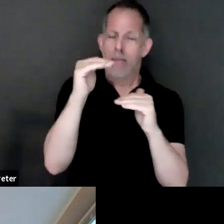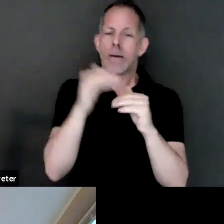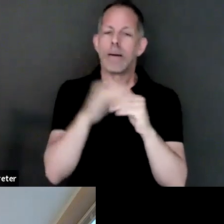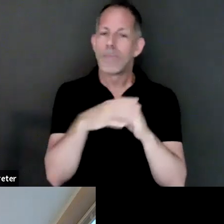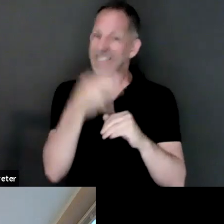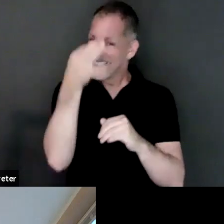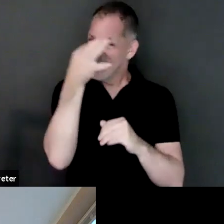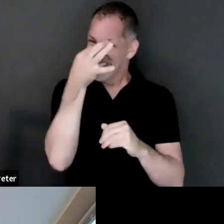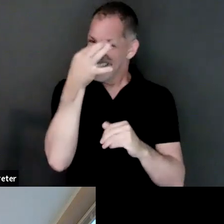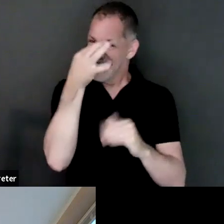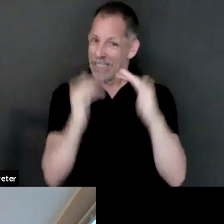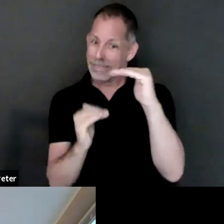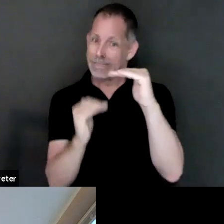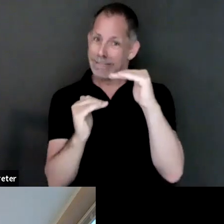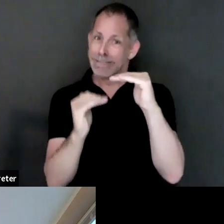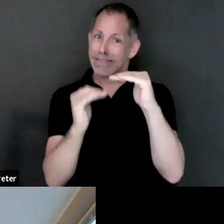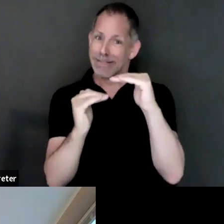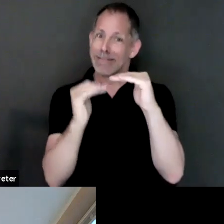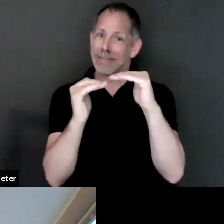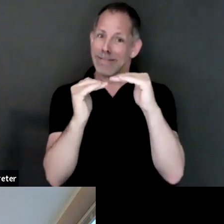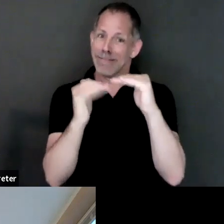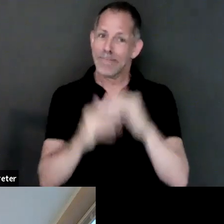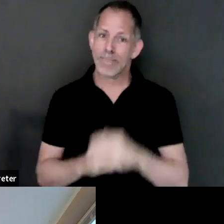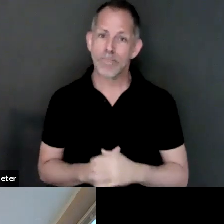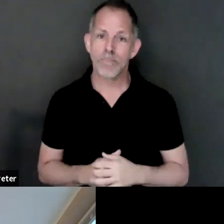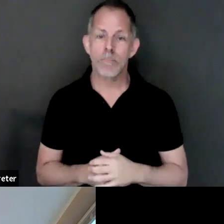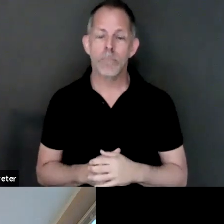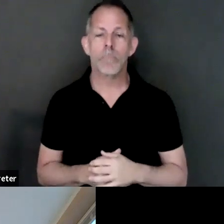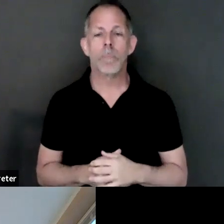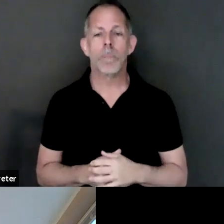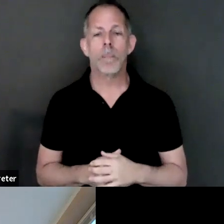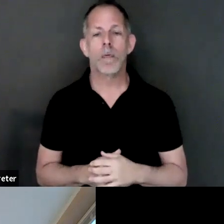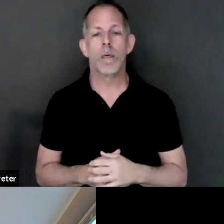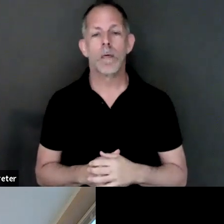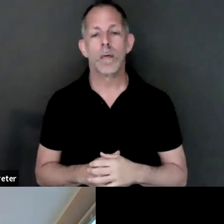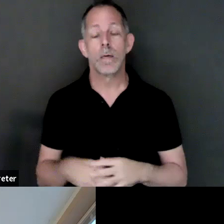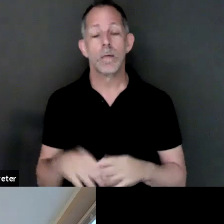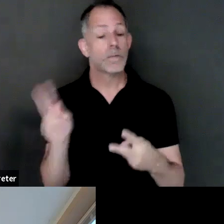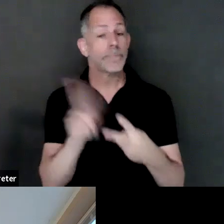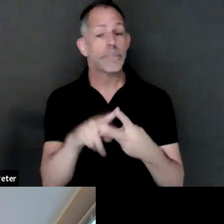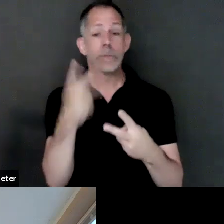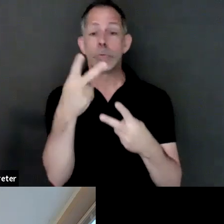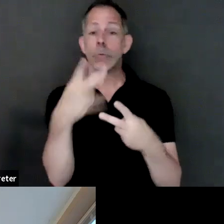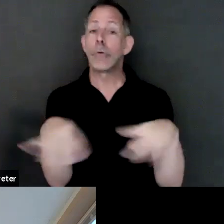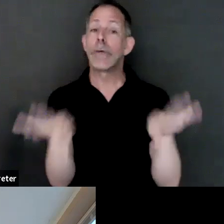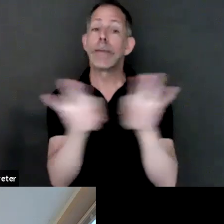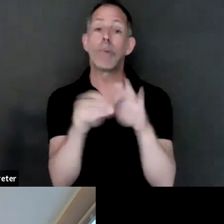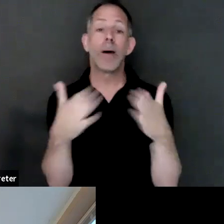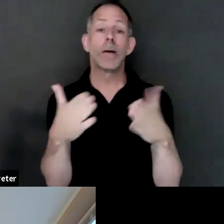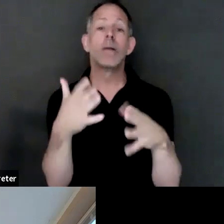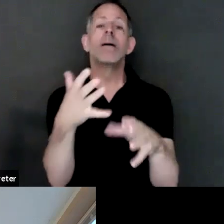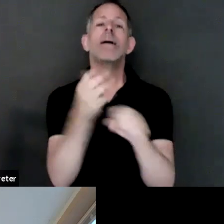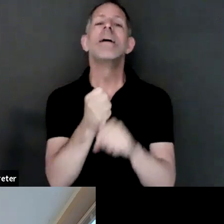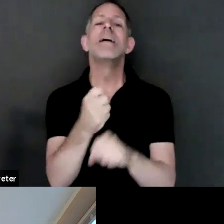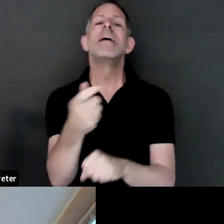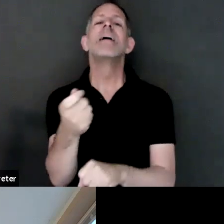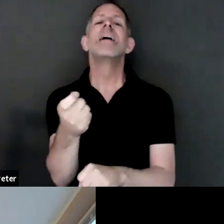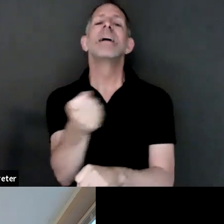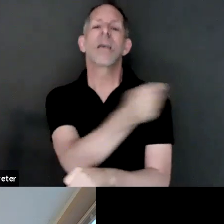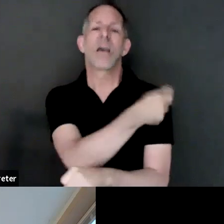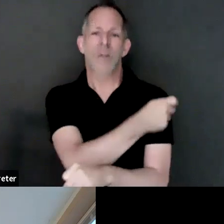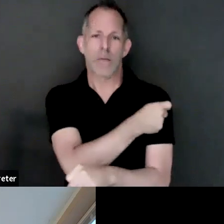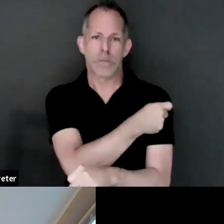true. Getting the vaccine will prevent most serious illness and death, so it is protective.